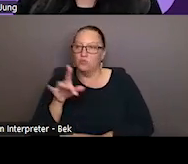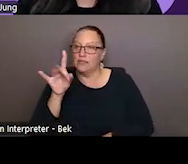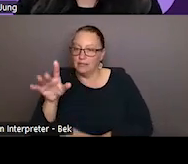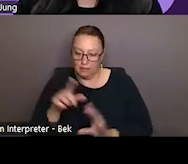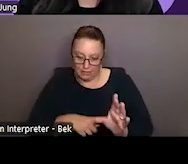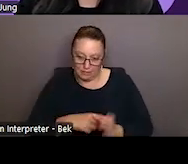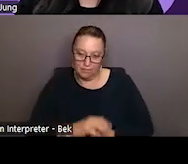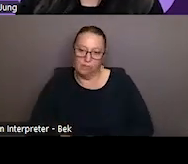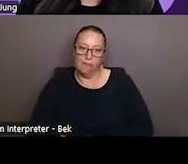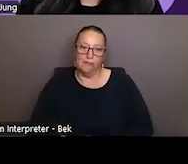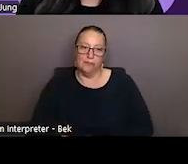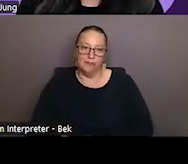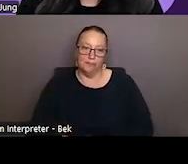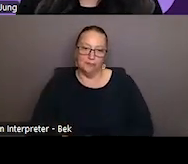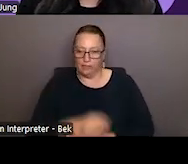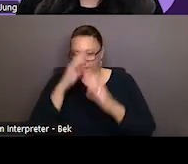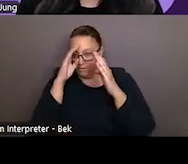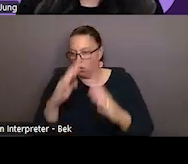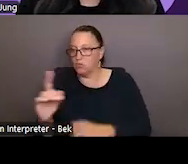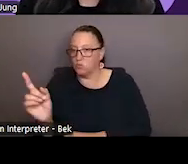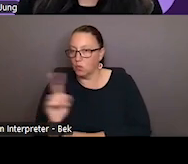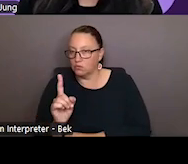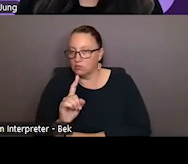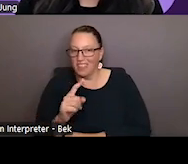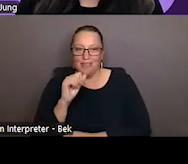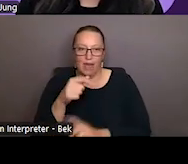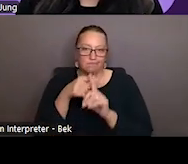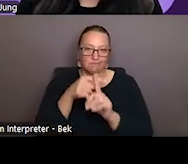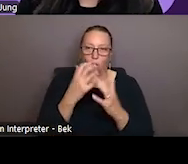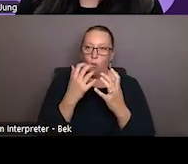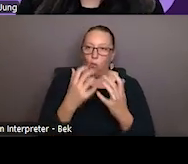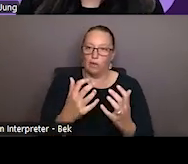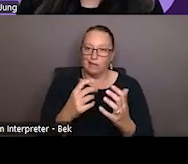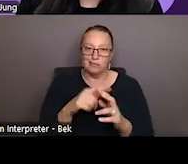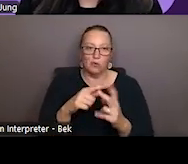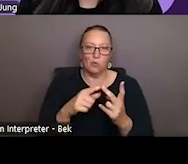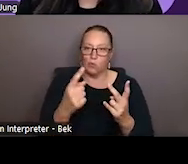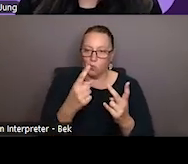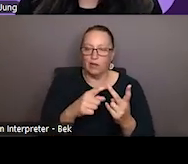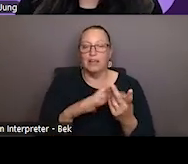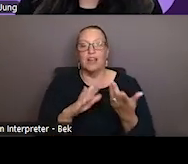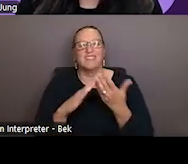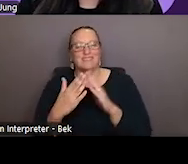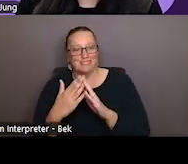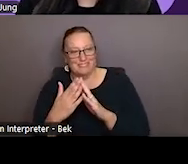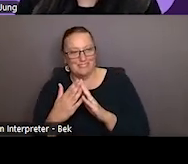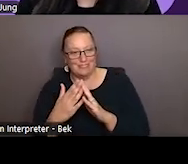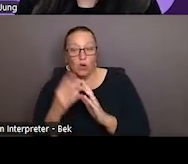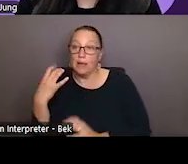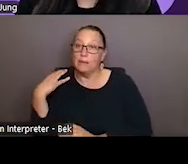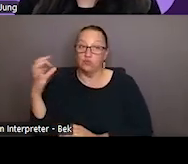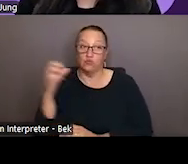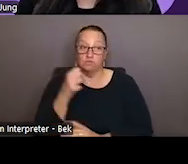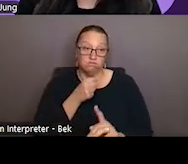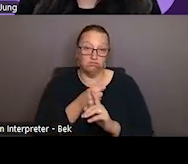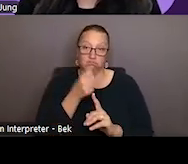this award is audience and community, and nominations should demonstrate significant impact to the different aspects